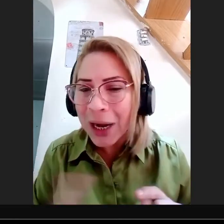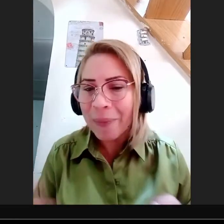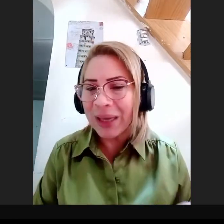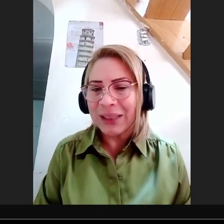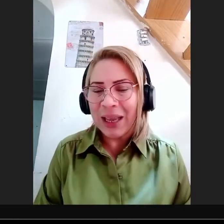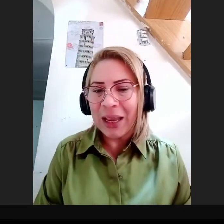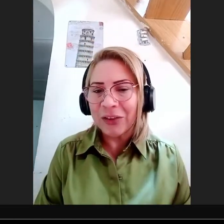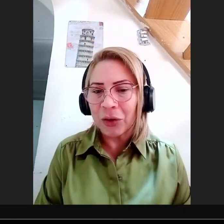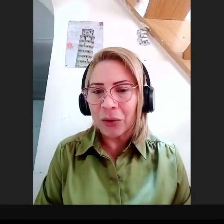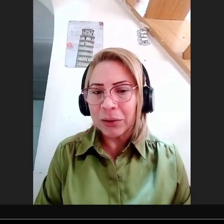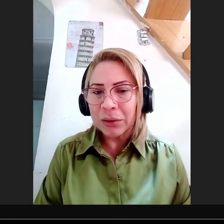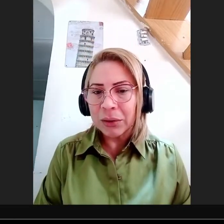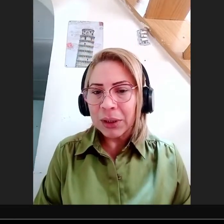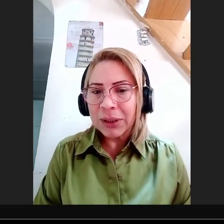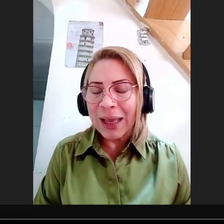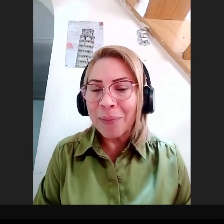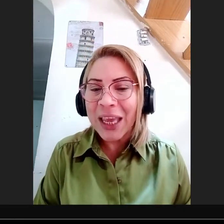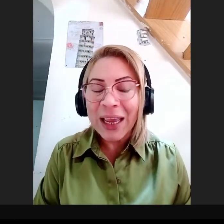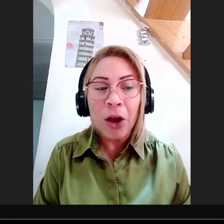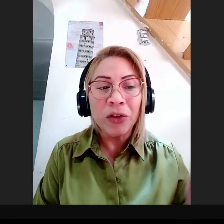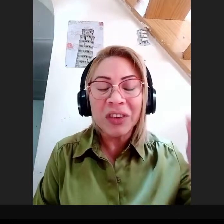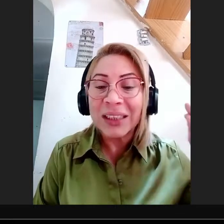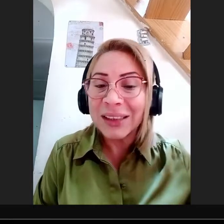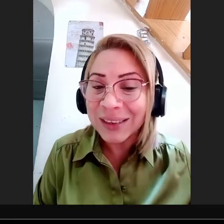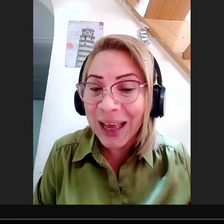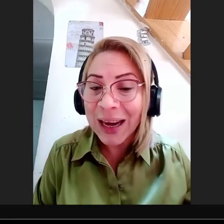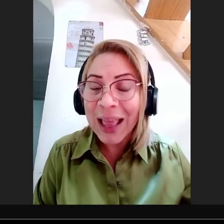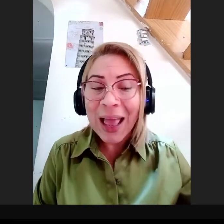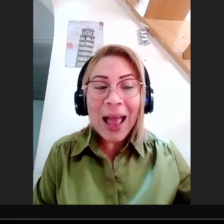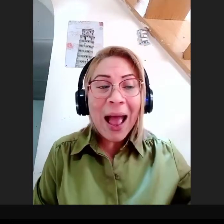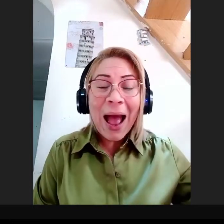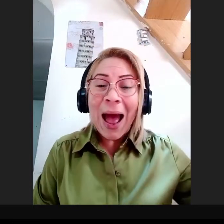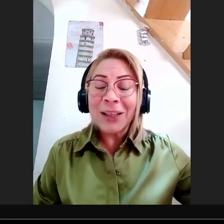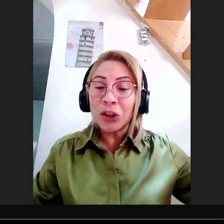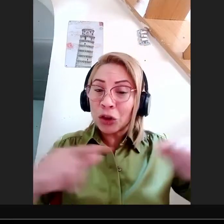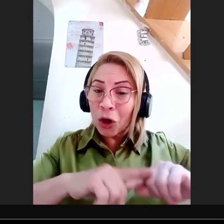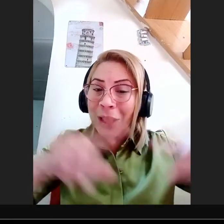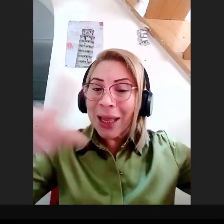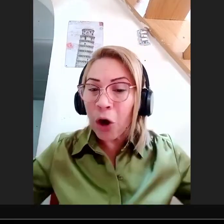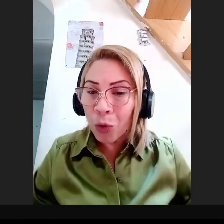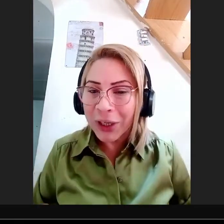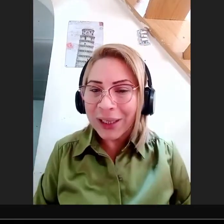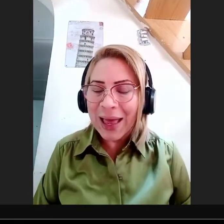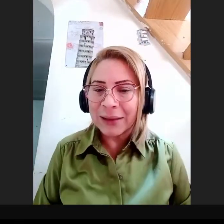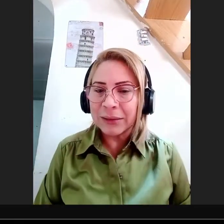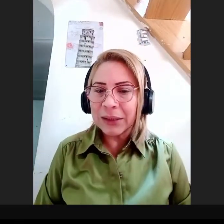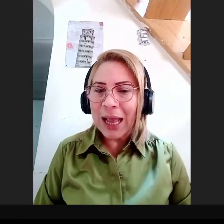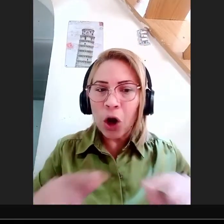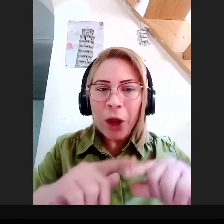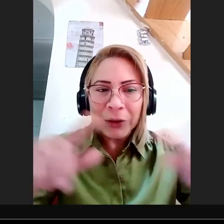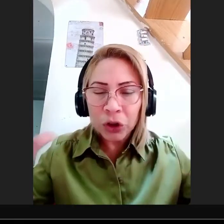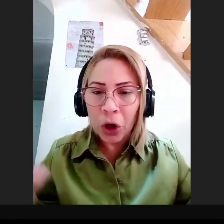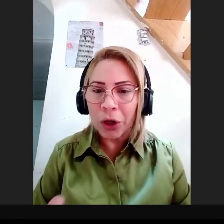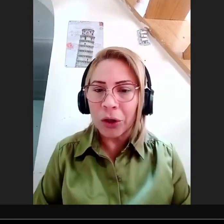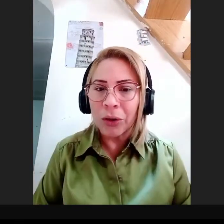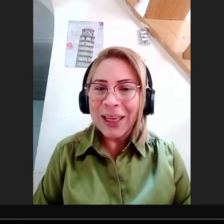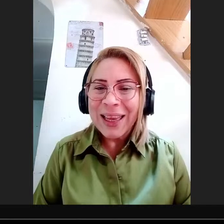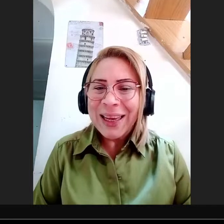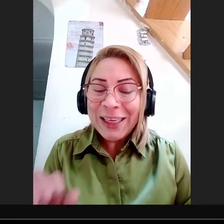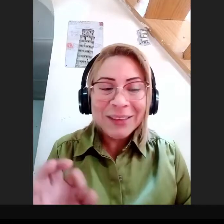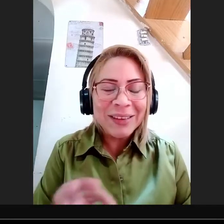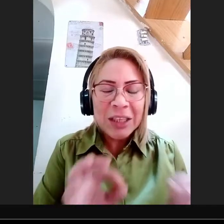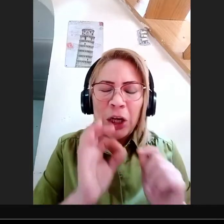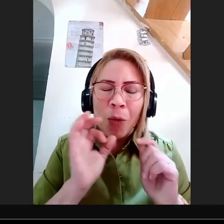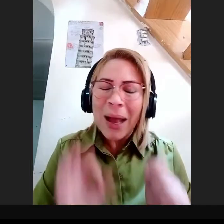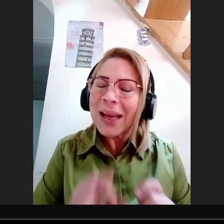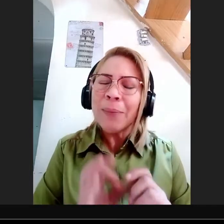to grant visibility to this and how to prevent these crimes. But that is not all. We only need to raise awareness